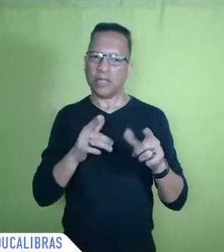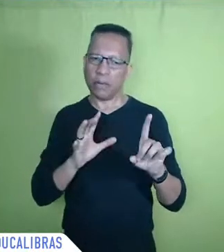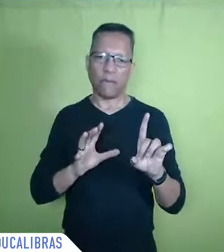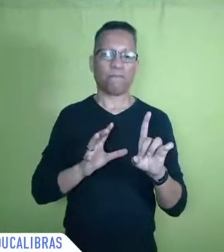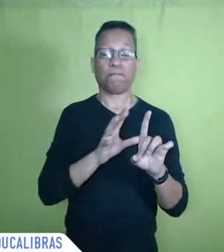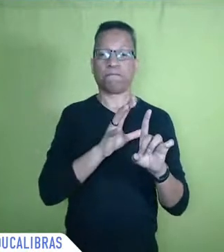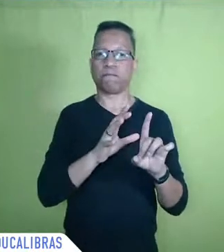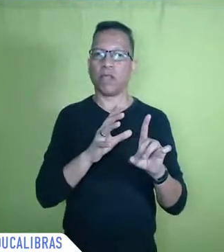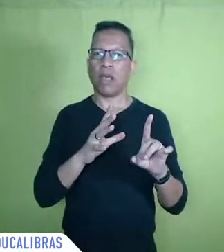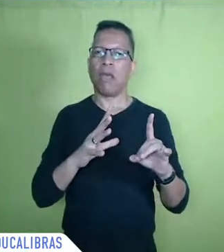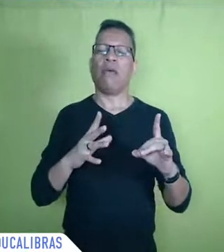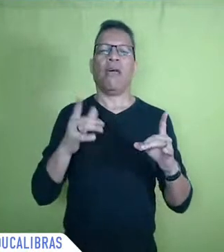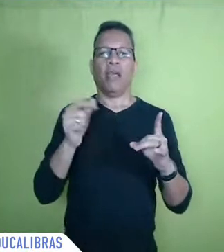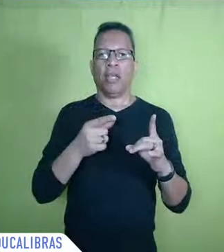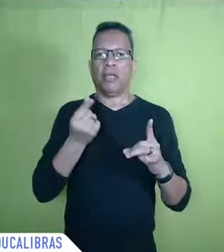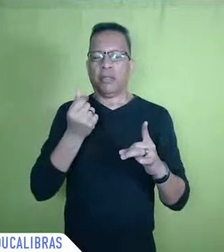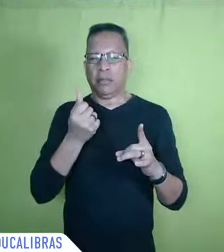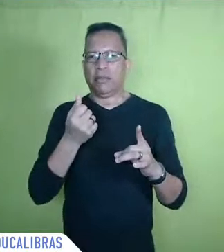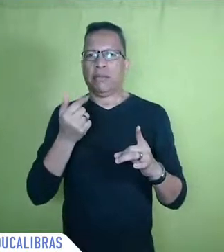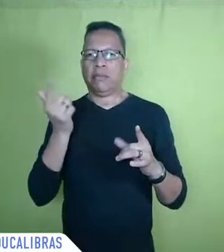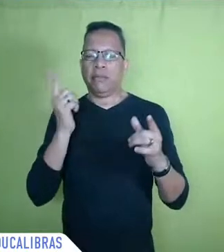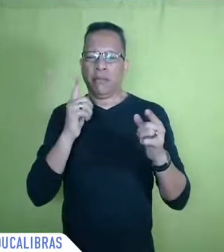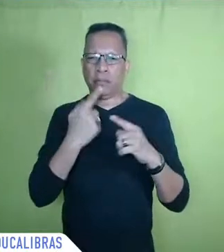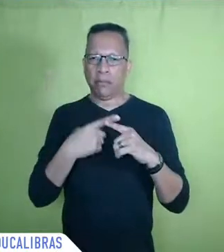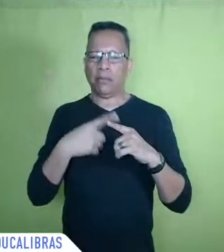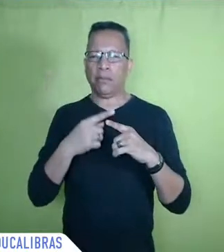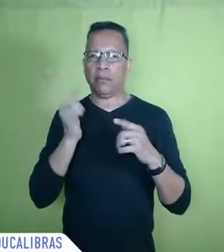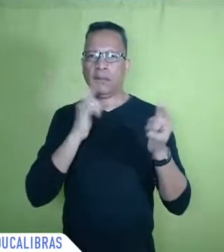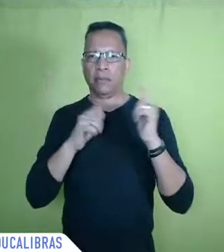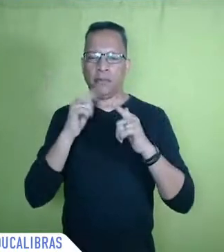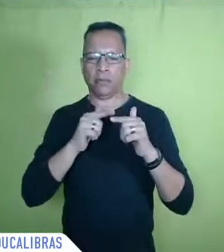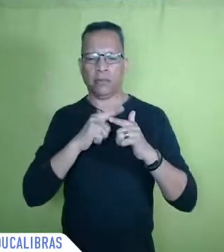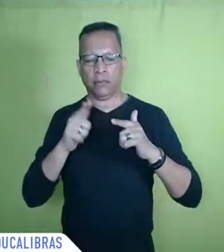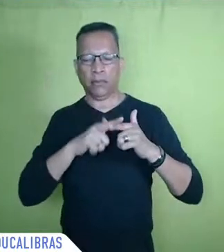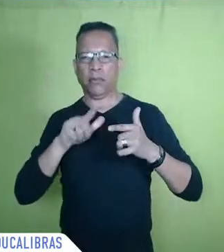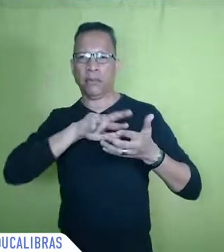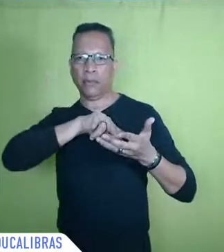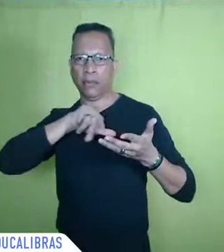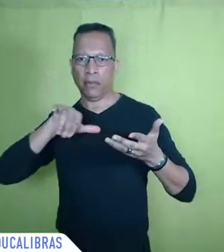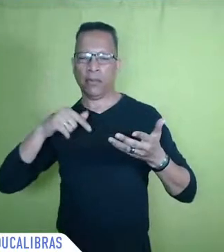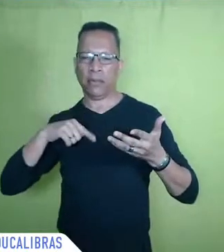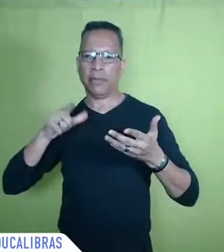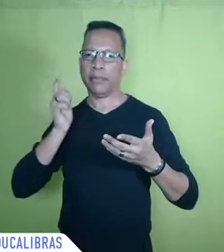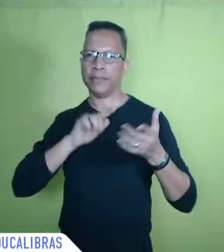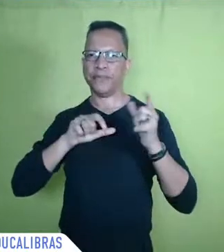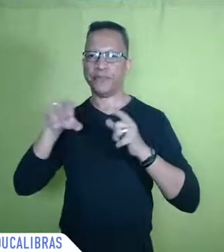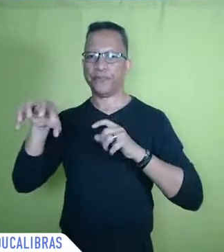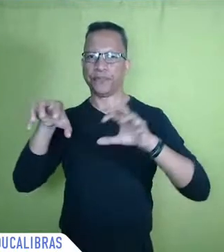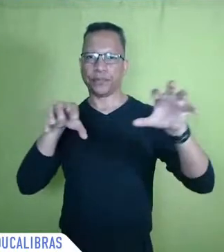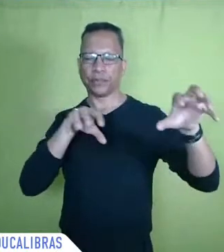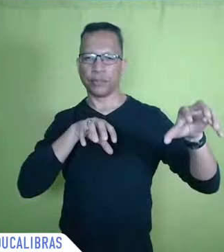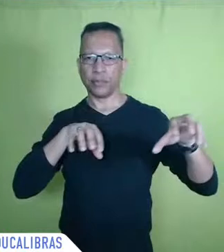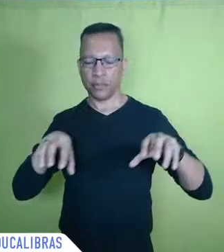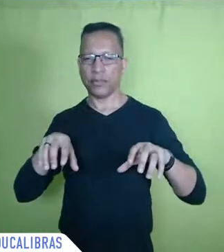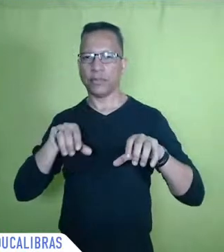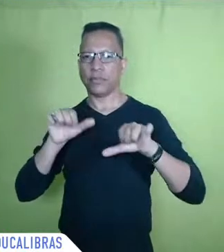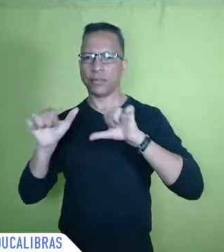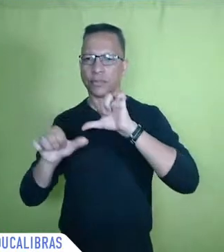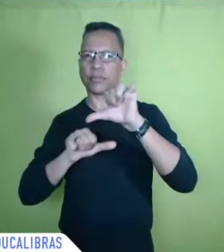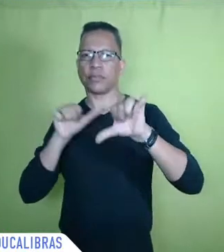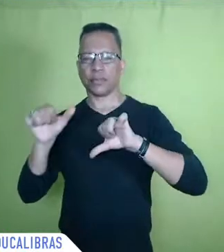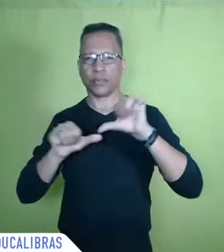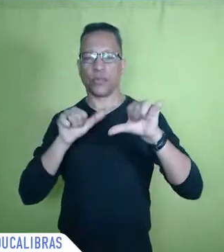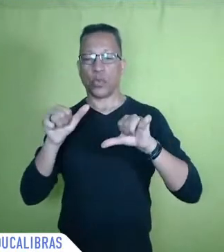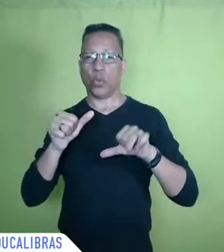which should be there, and it brought with many problems, but it